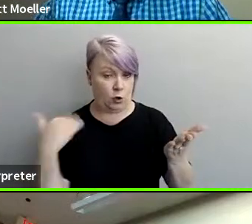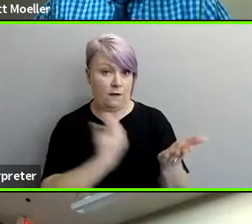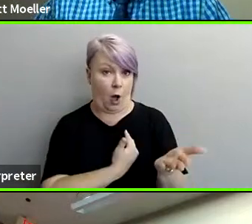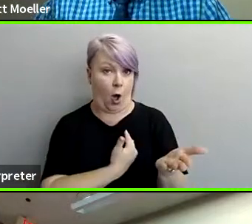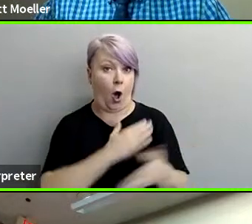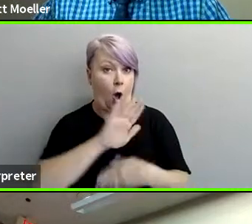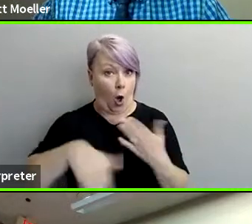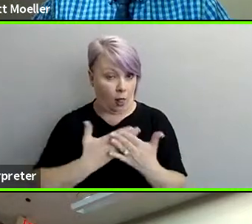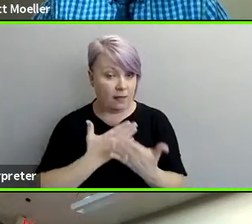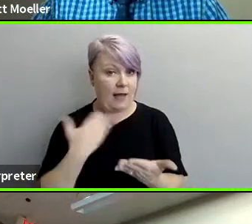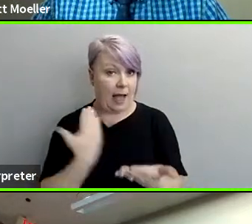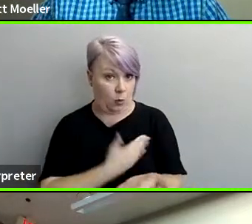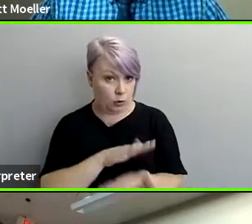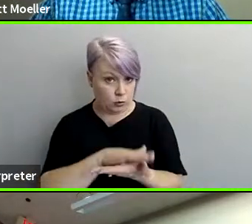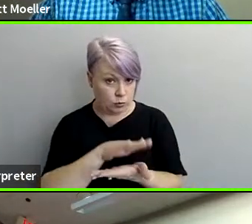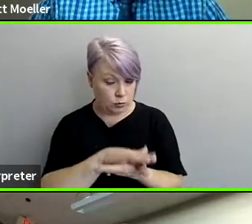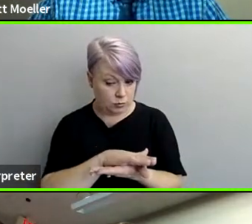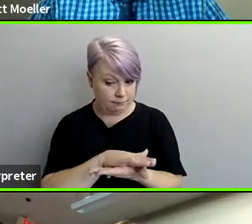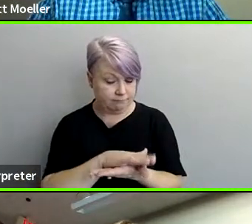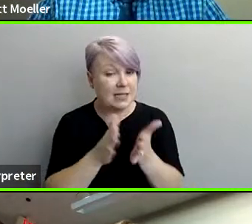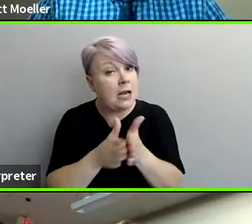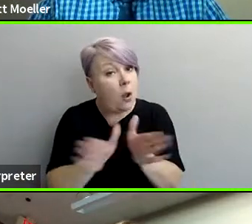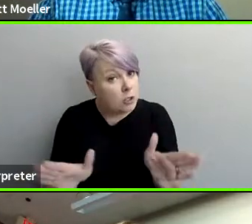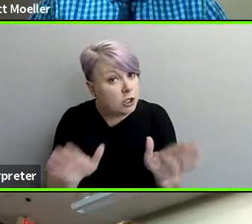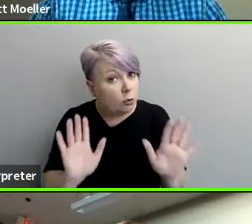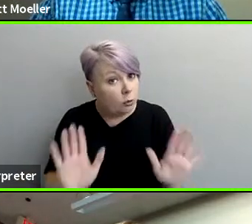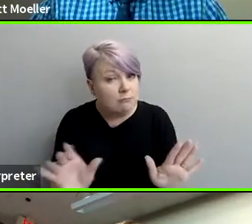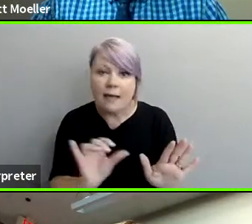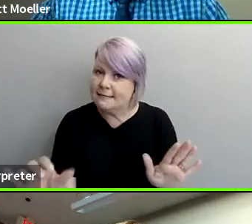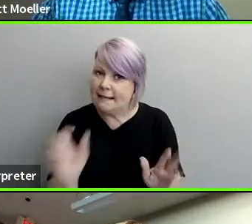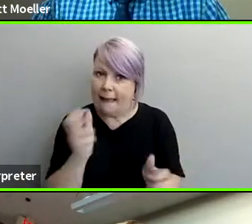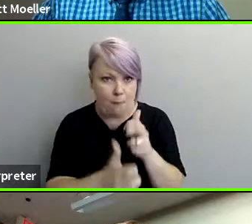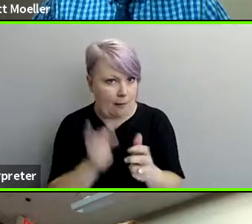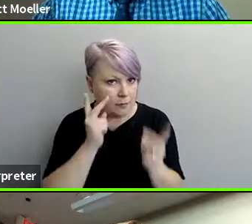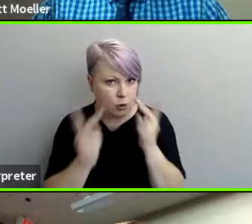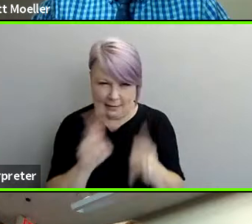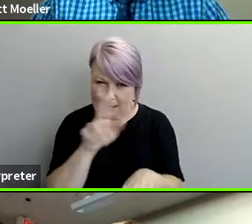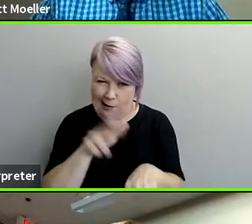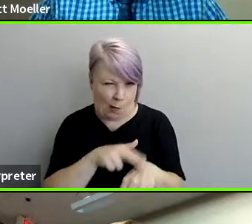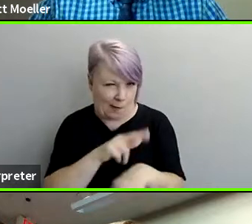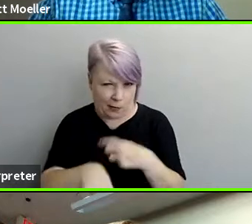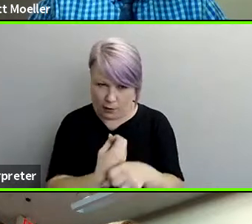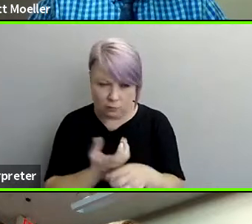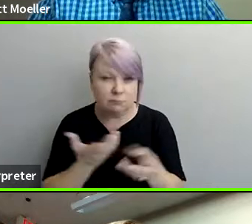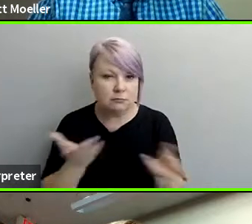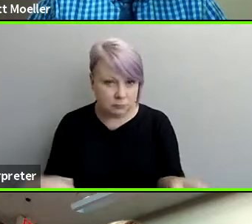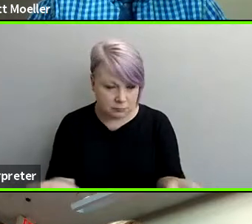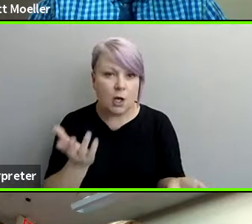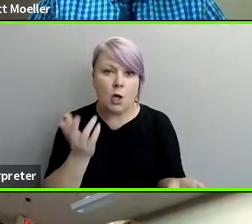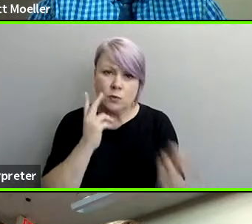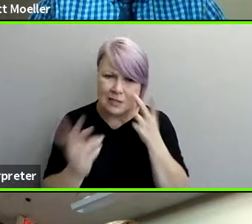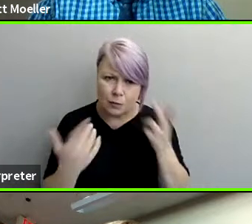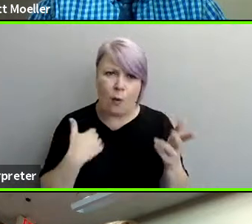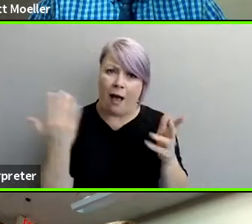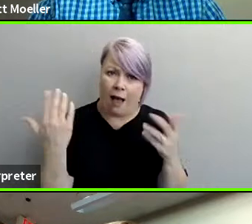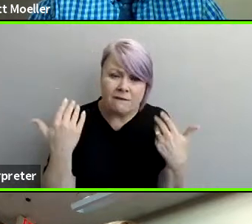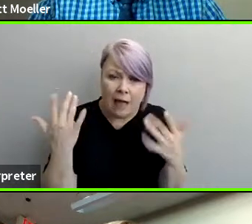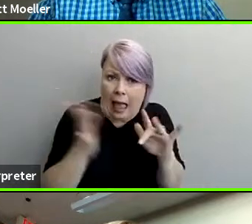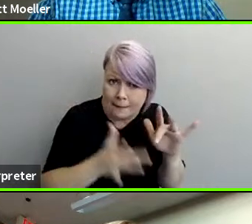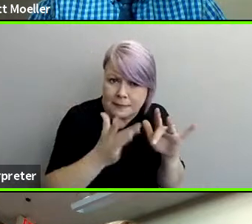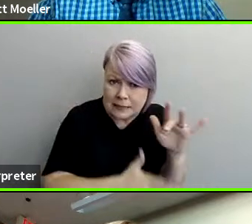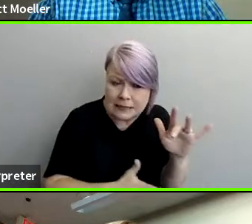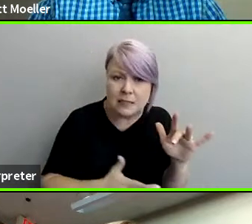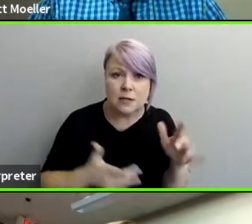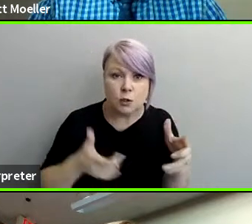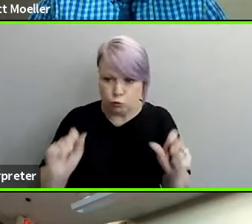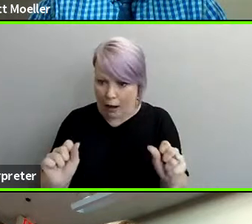We, in general, same issues that you see in a normal year where you have absences and those types of things, we're trying to make